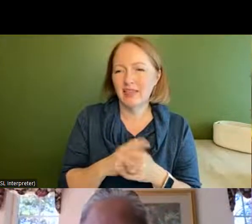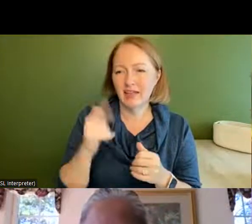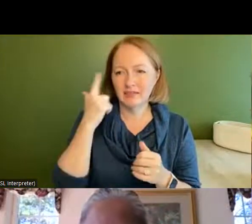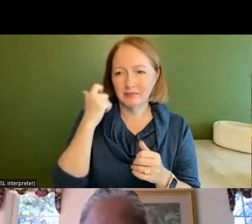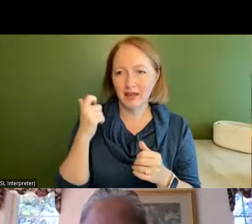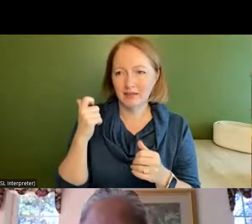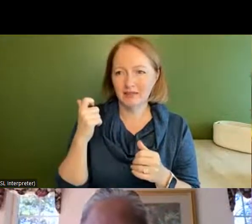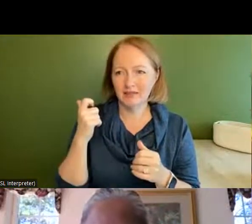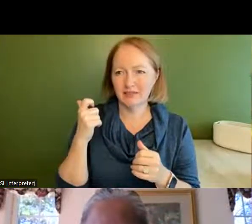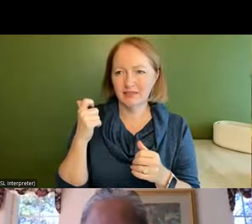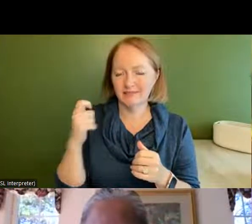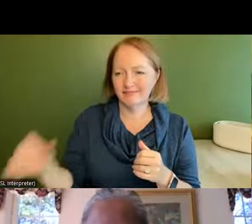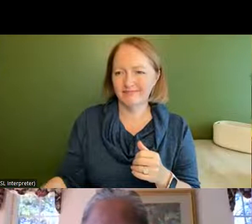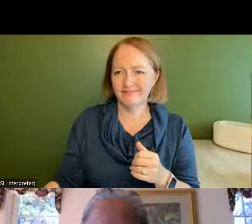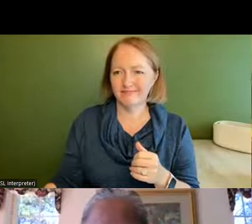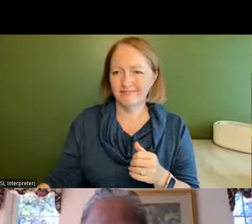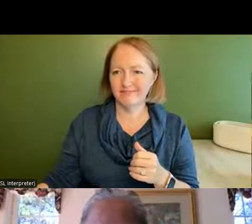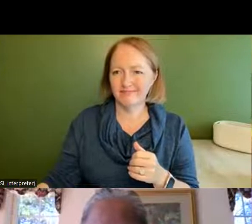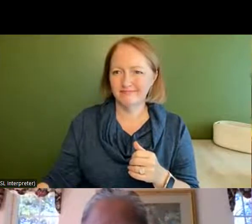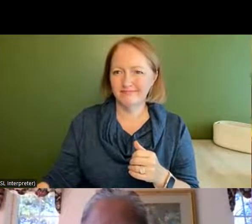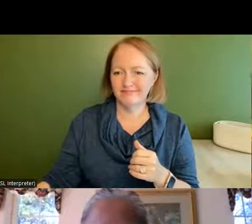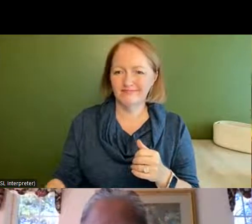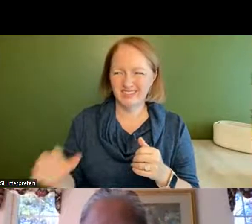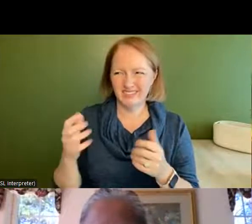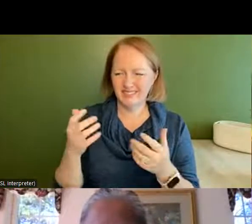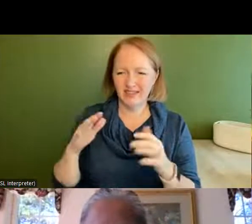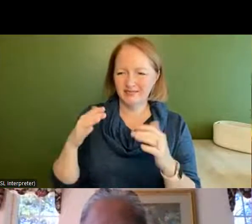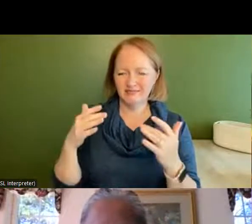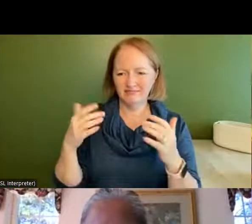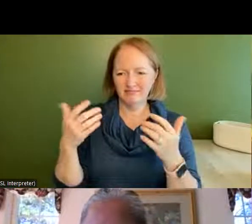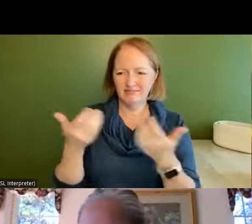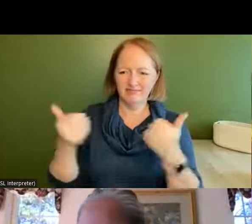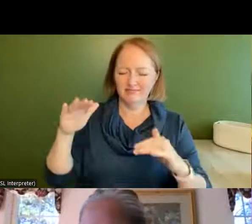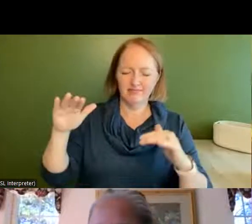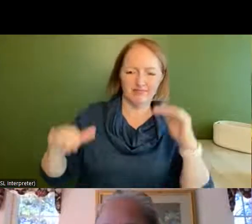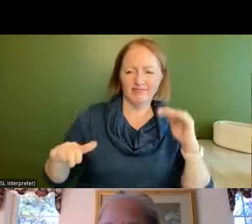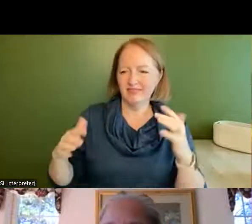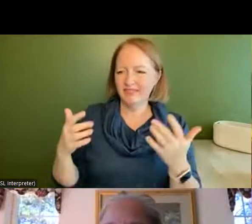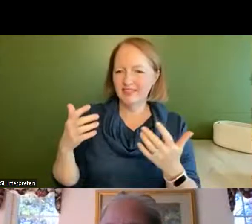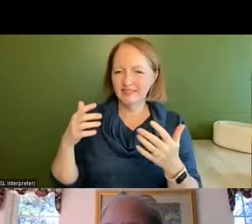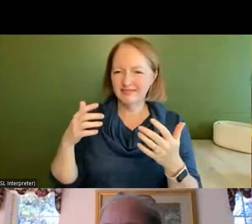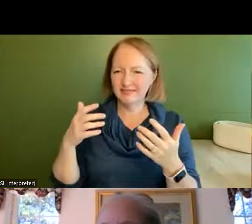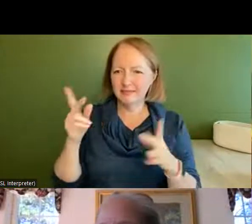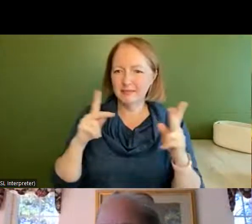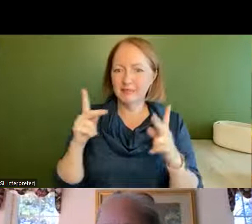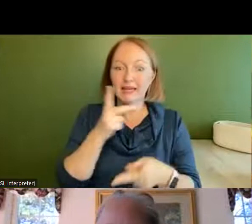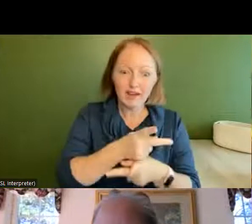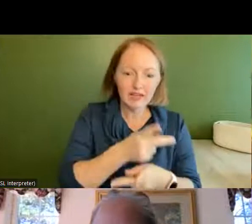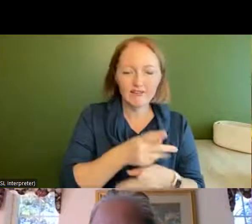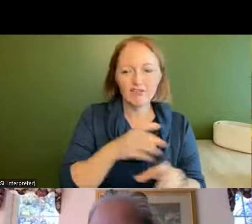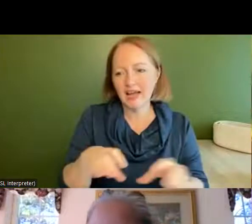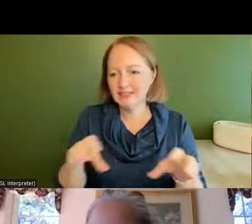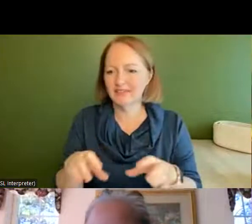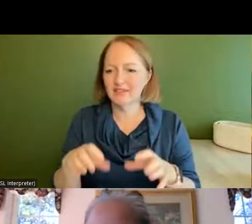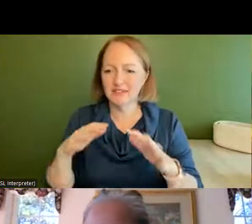there exists actually a system of social stratification within the actual system itself. Whereas you have caregivers, you have activities